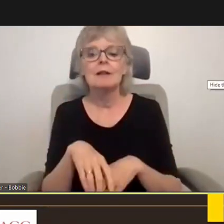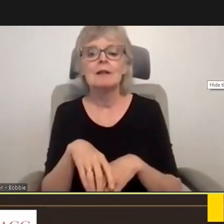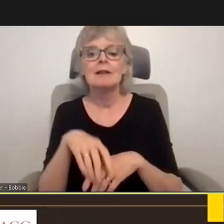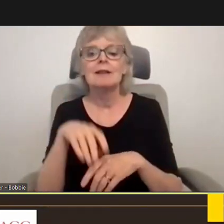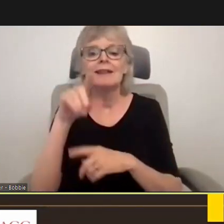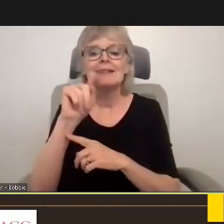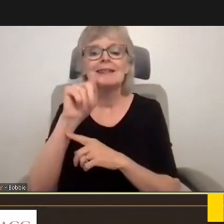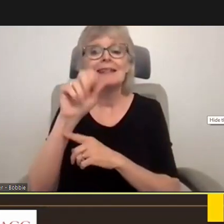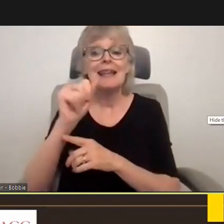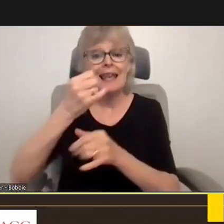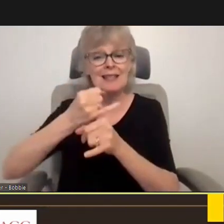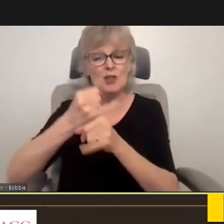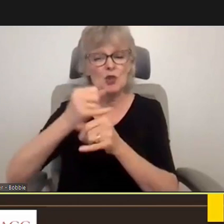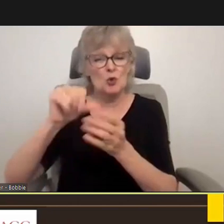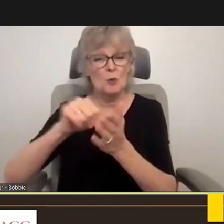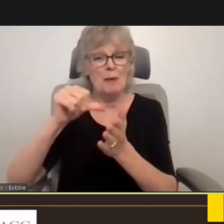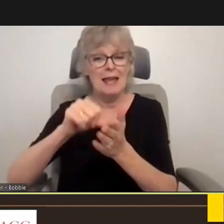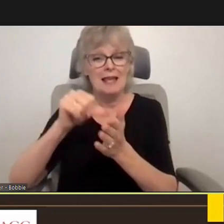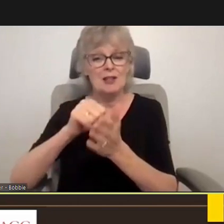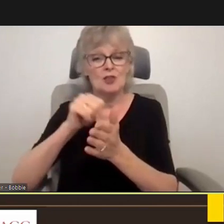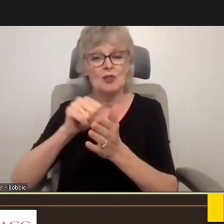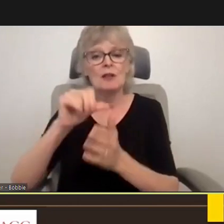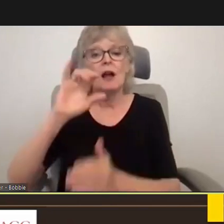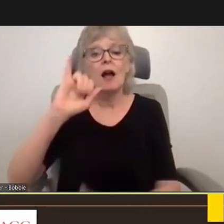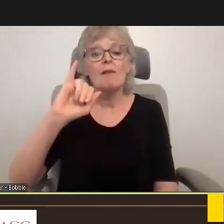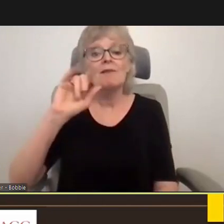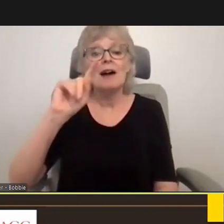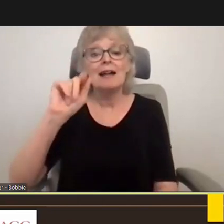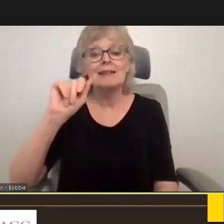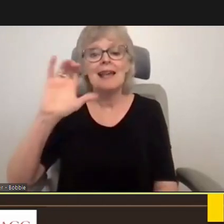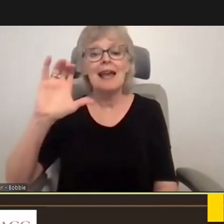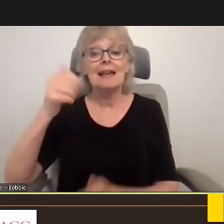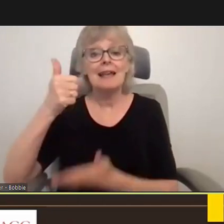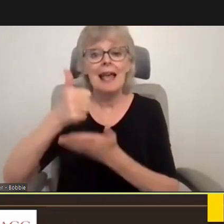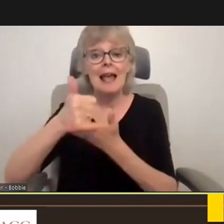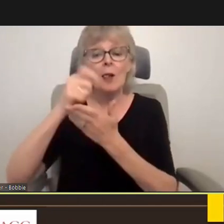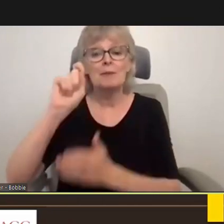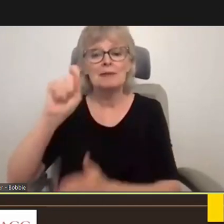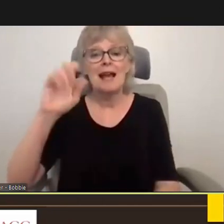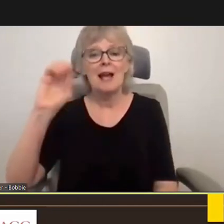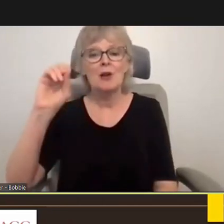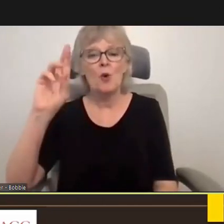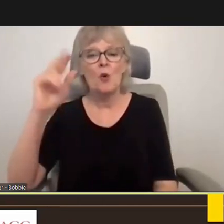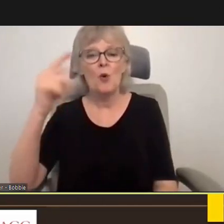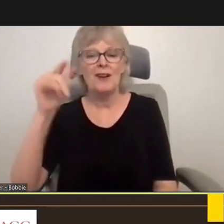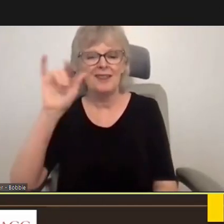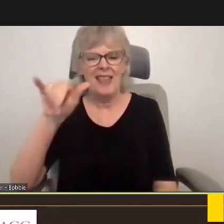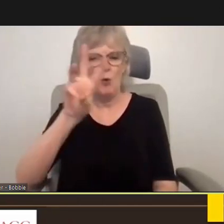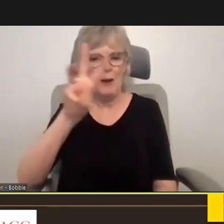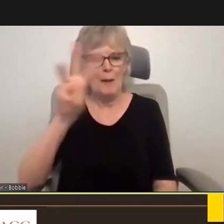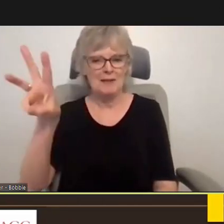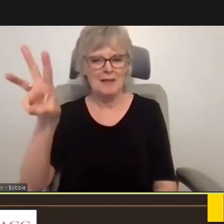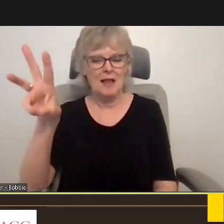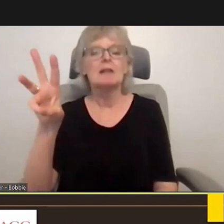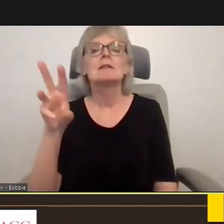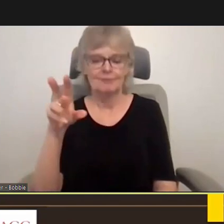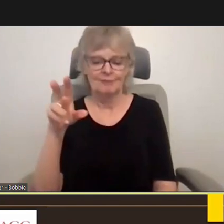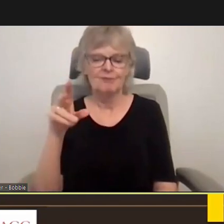TA Institute page of the itachelp.org website, and you'll see information on that